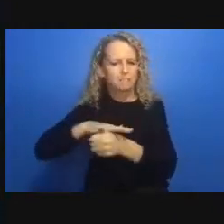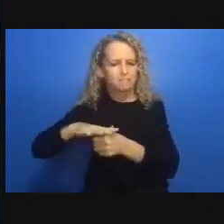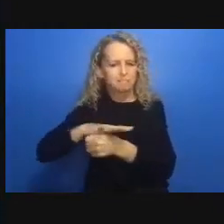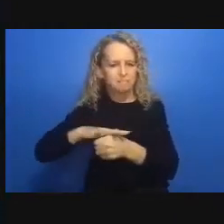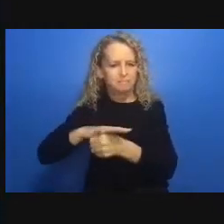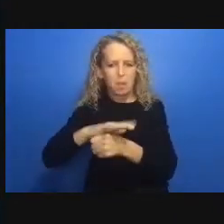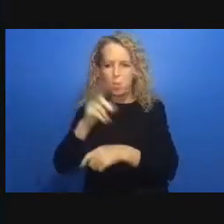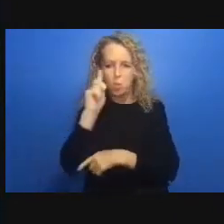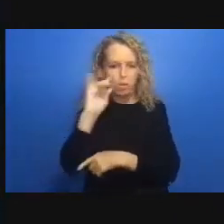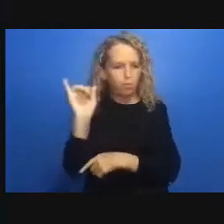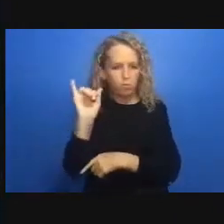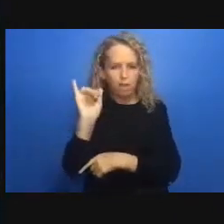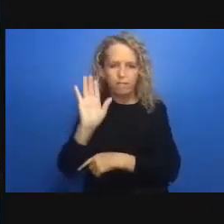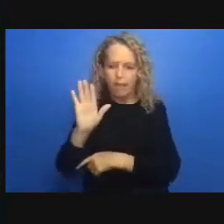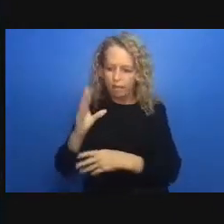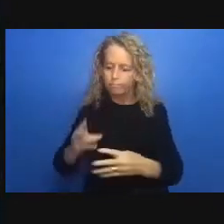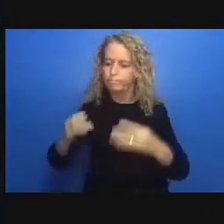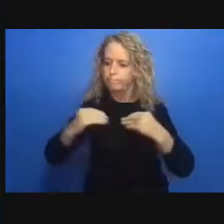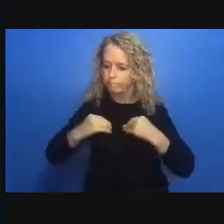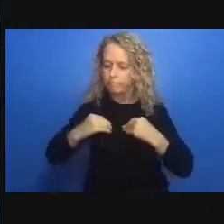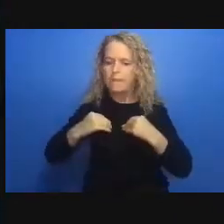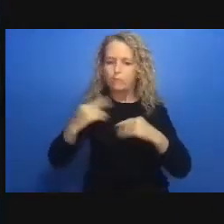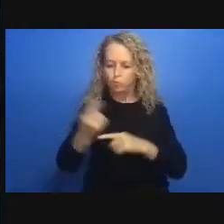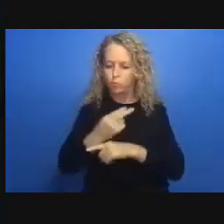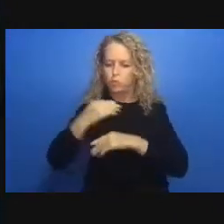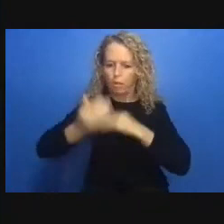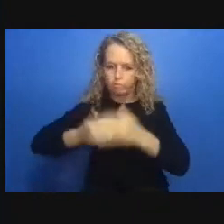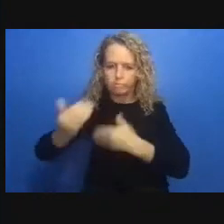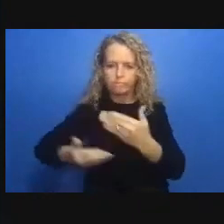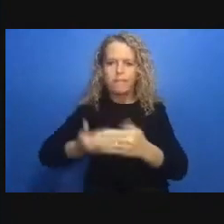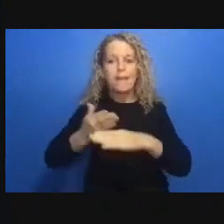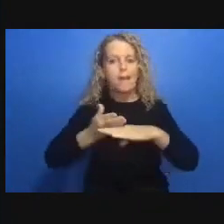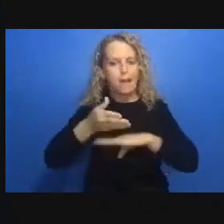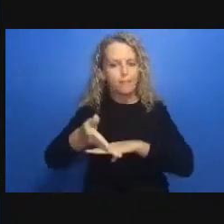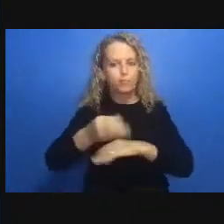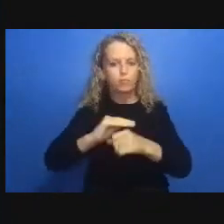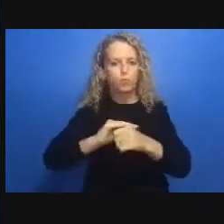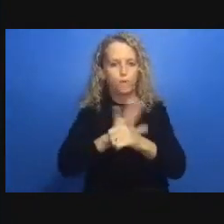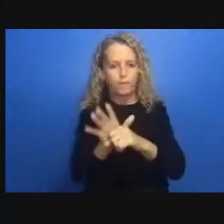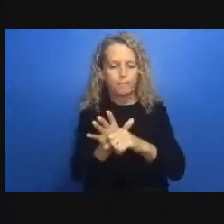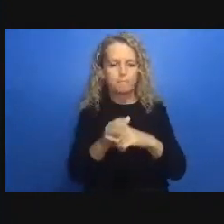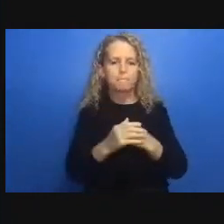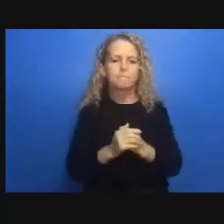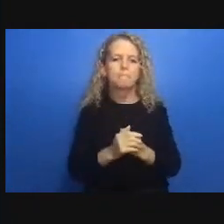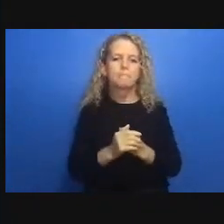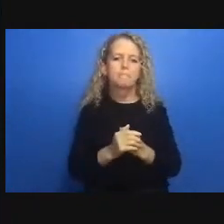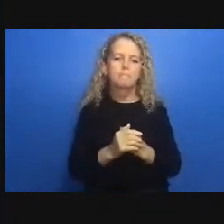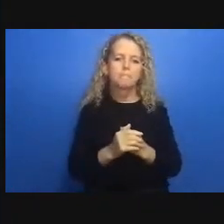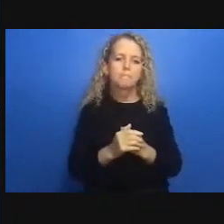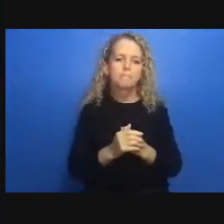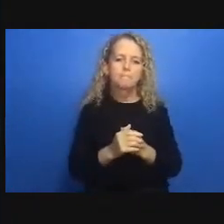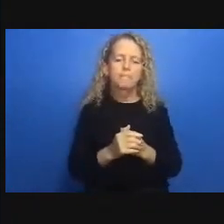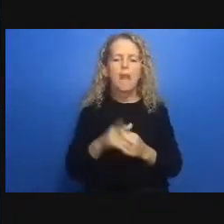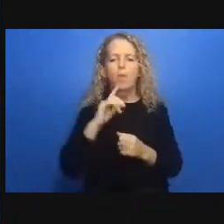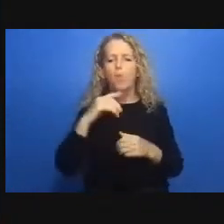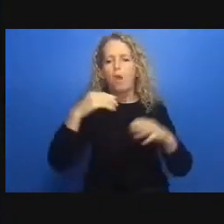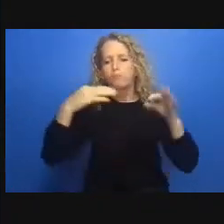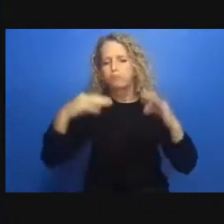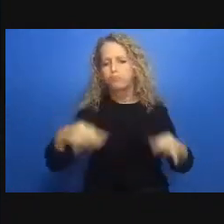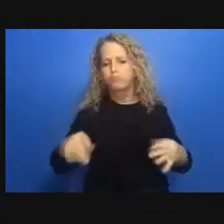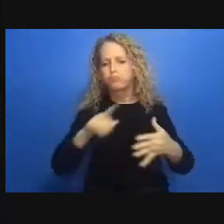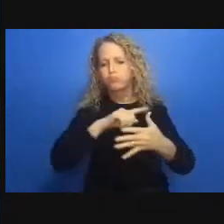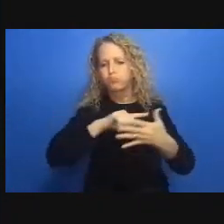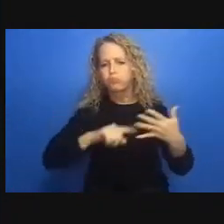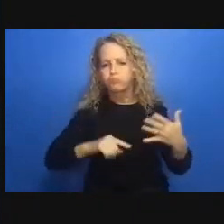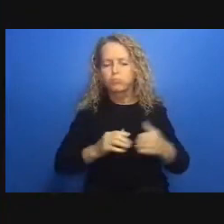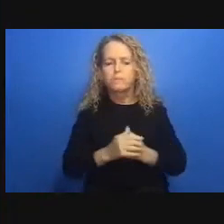this looks like in the post-COVID world. So following this, I'll discuss those conclusions, and